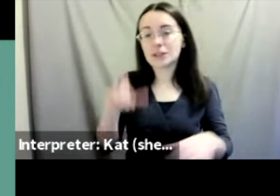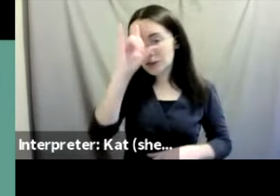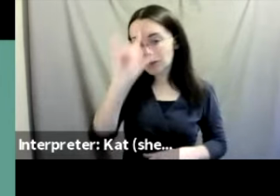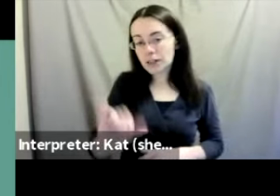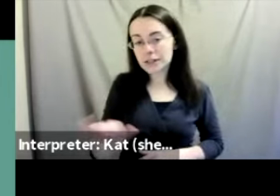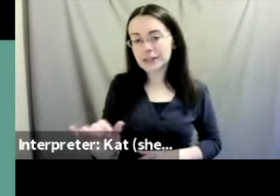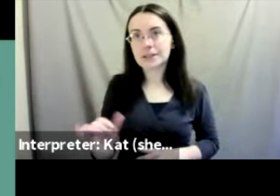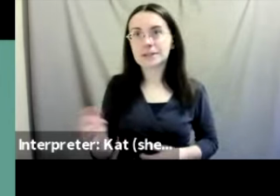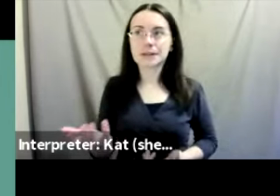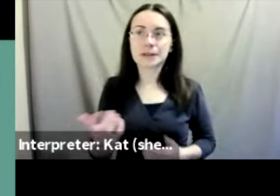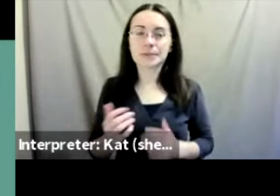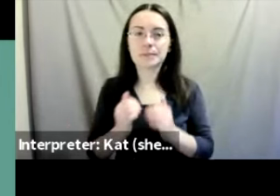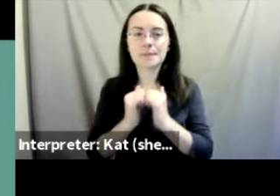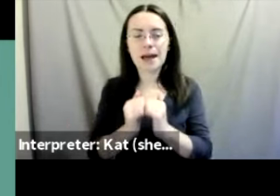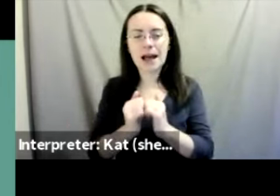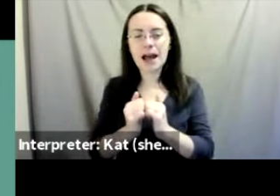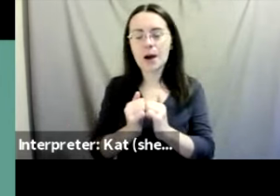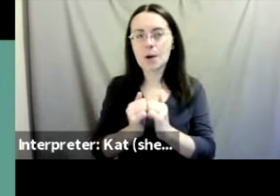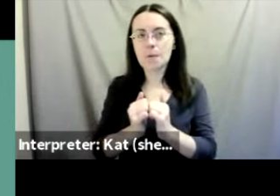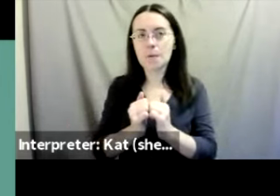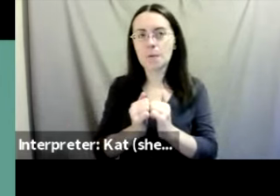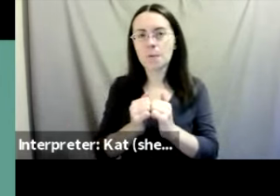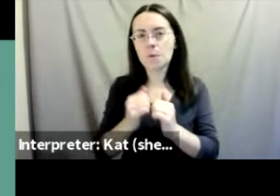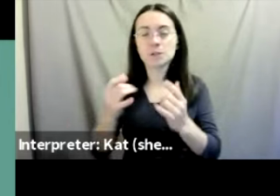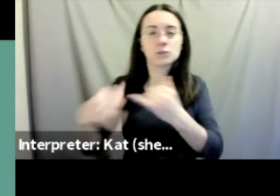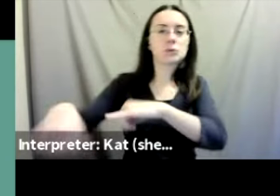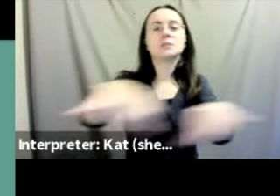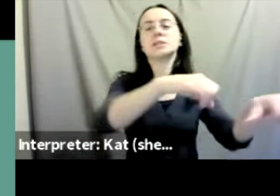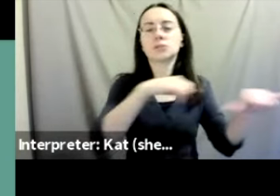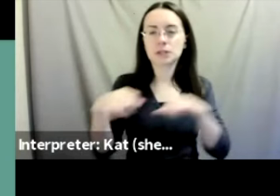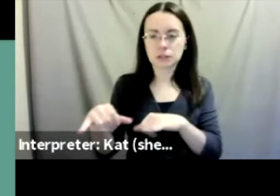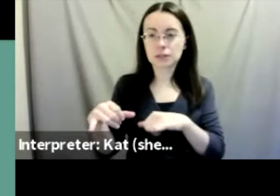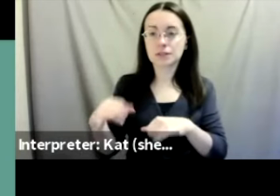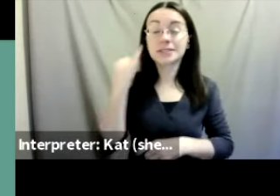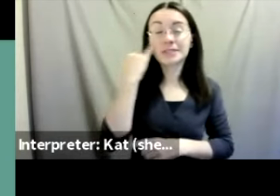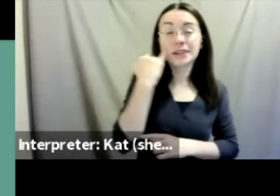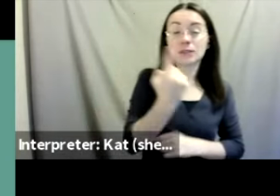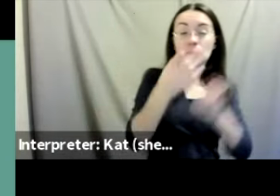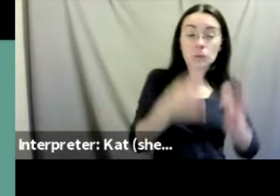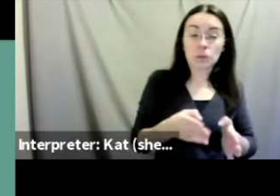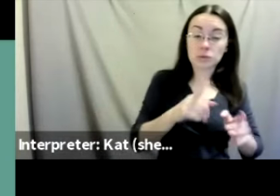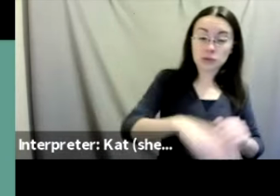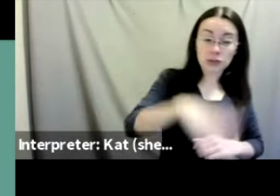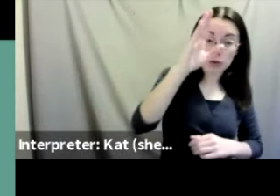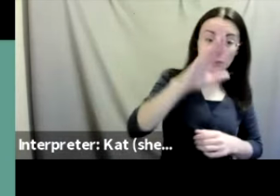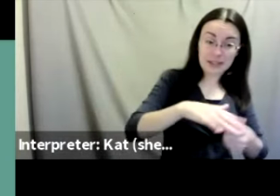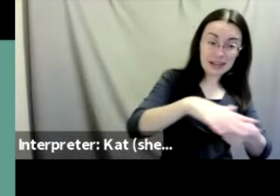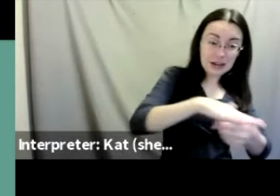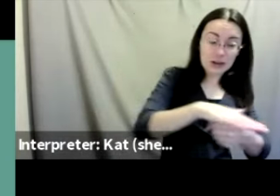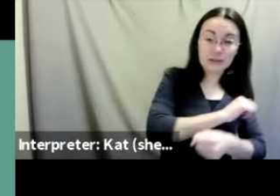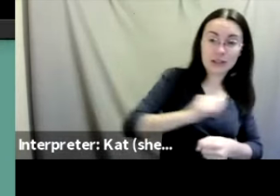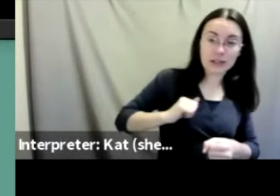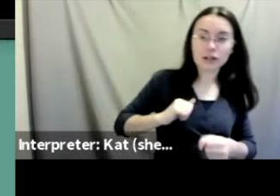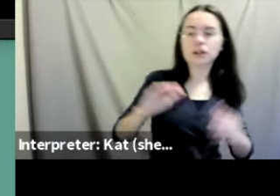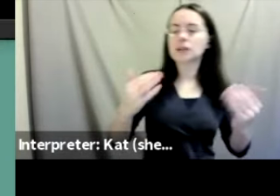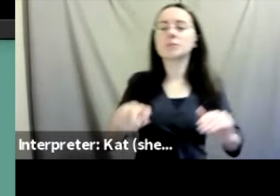sort of more standardized, because someone who's in one part of Atlanta versus another part might have had a totally different experience in their schools.